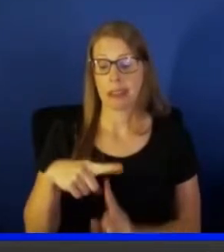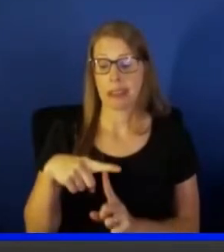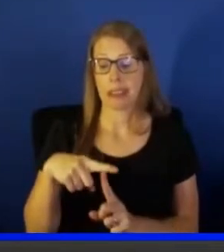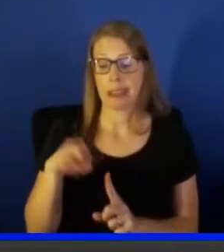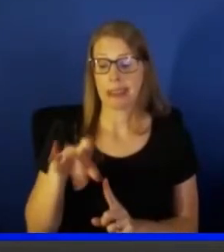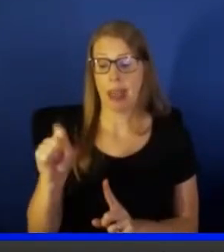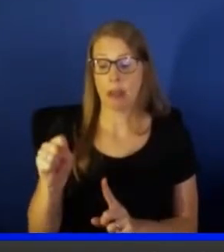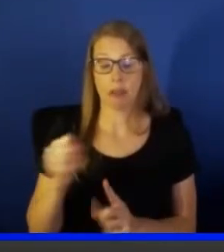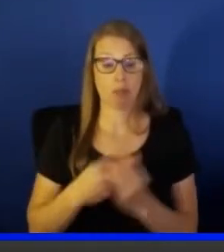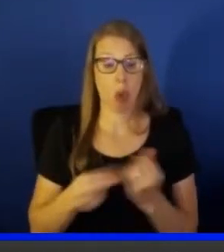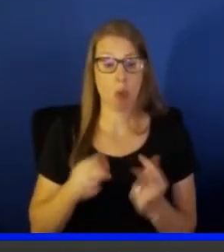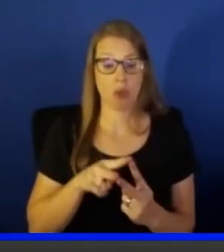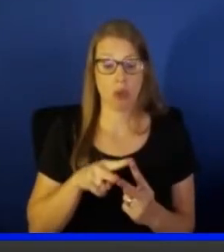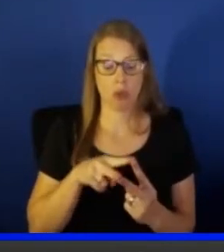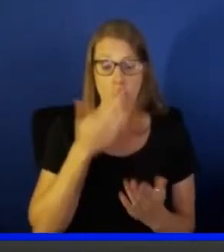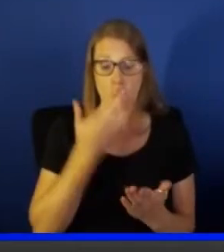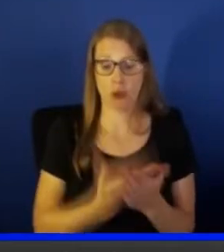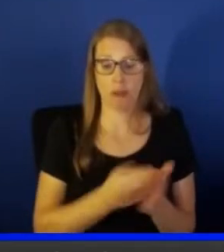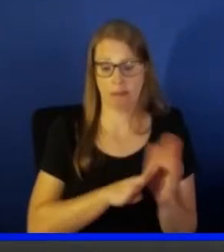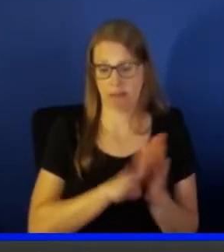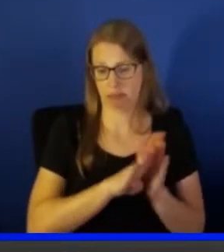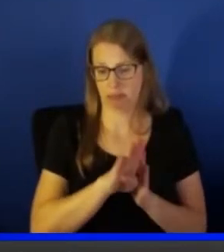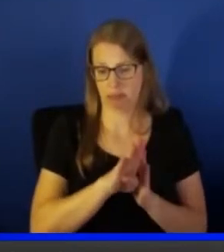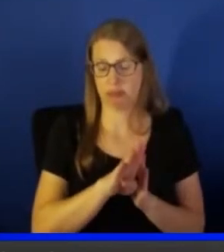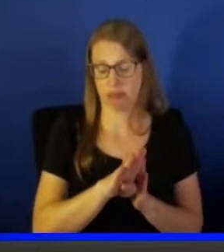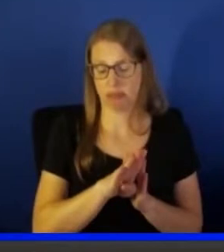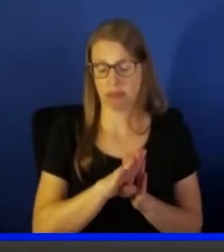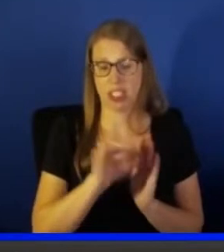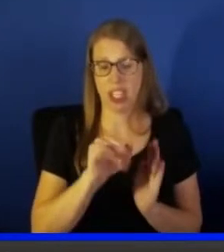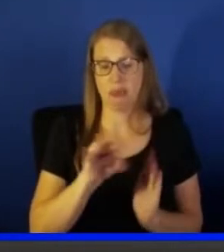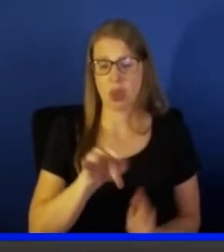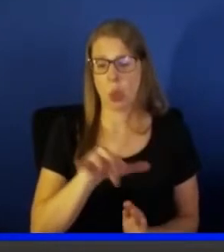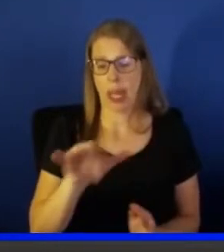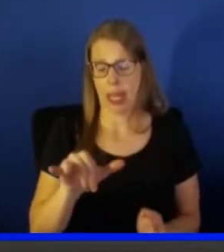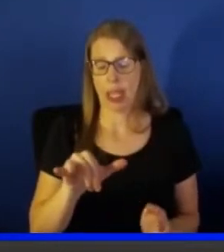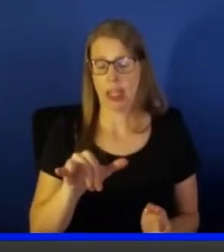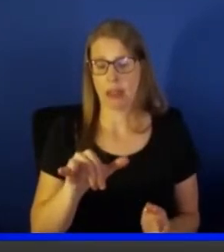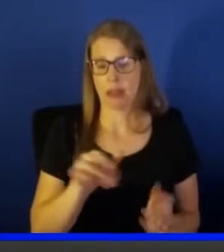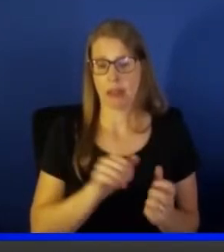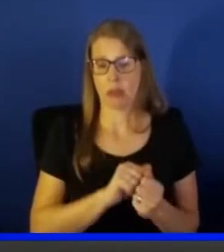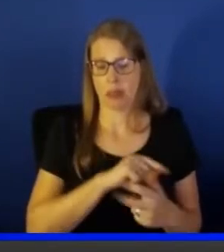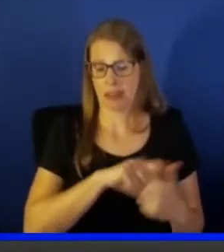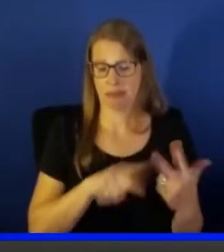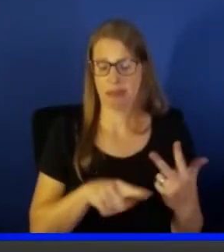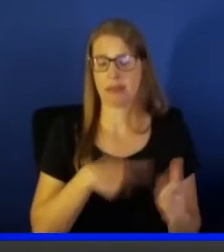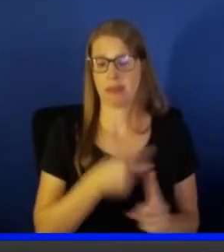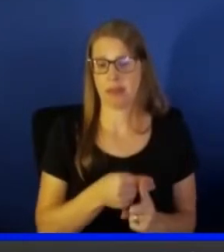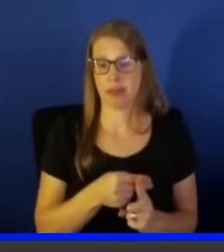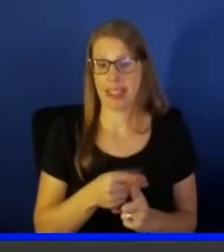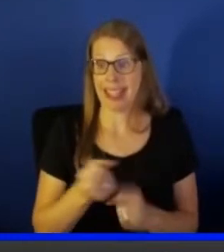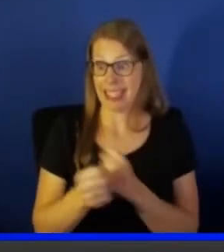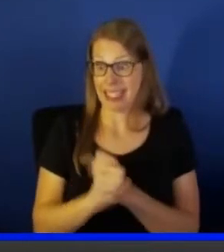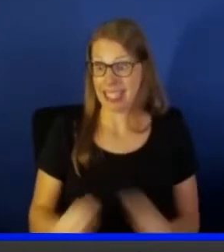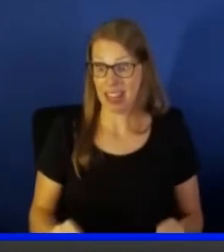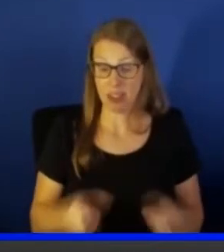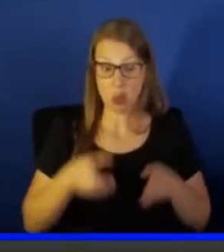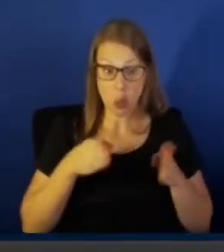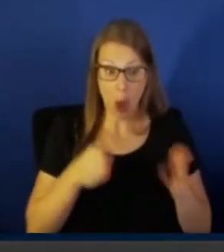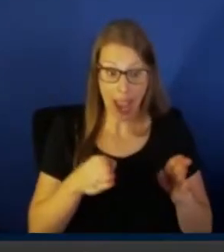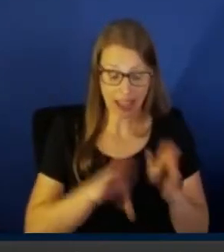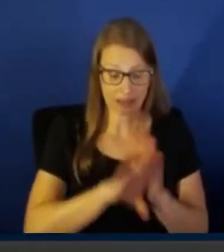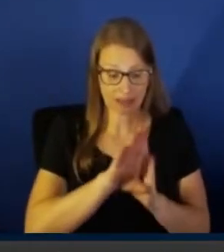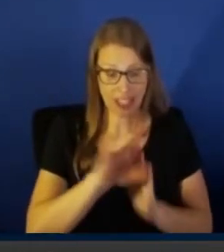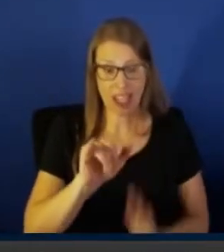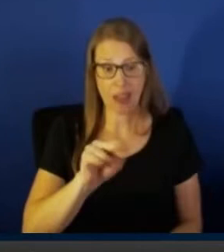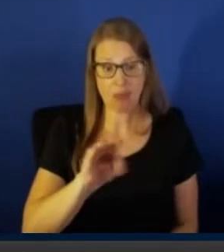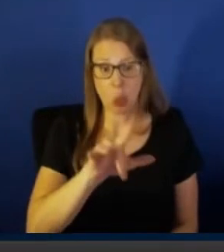vaccines, and you have it as well with immunity. But the safest way to immunity has always been through vaccination. Yeah, I think we're hard pressed to ever